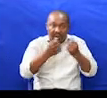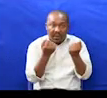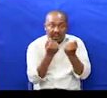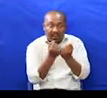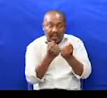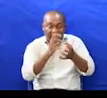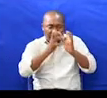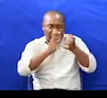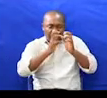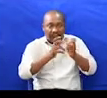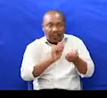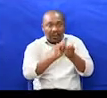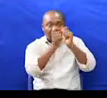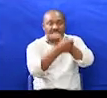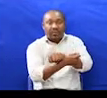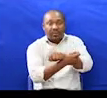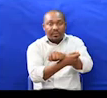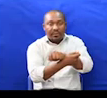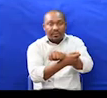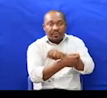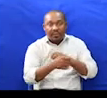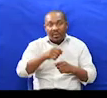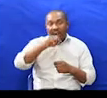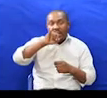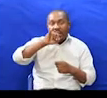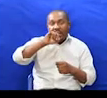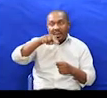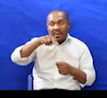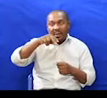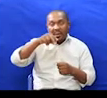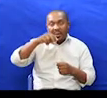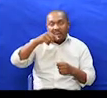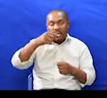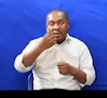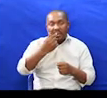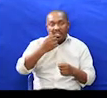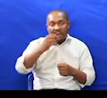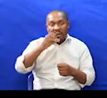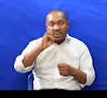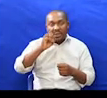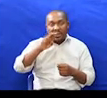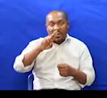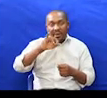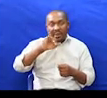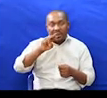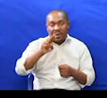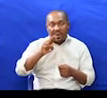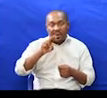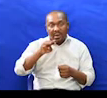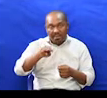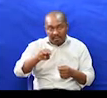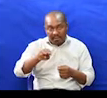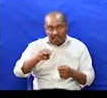deuterium. We can have deuterium combine with, react with tritium to